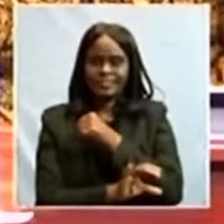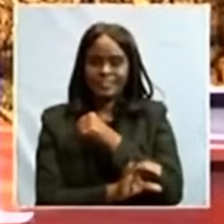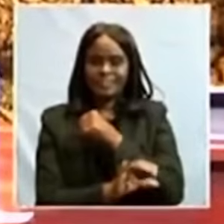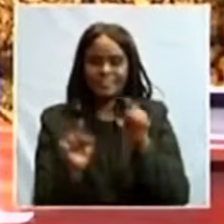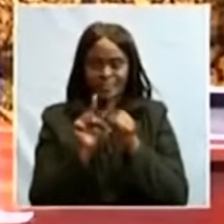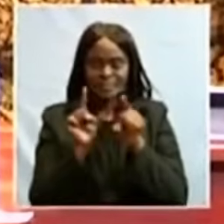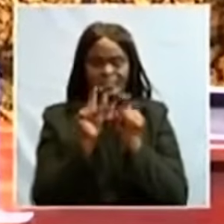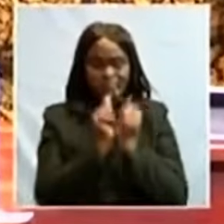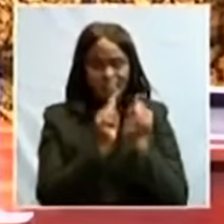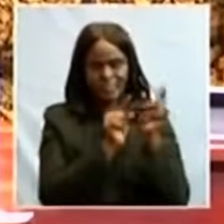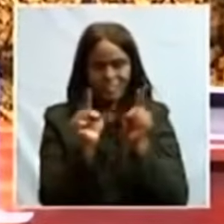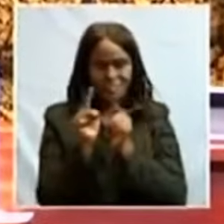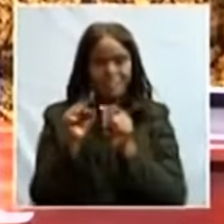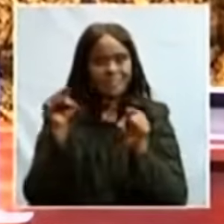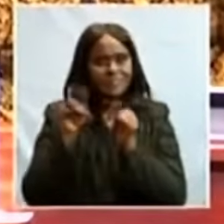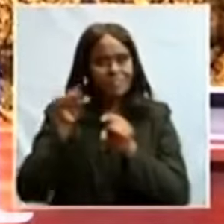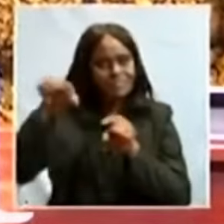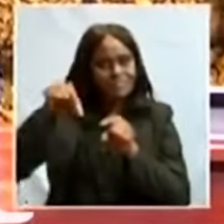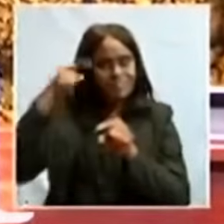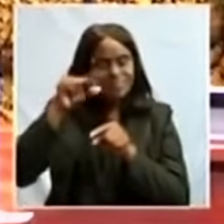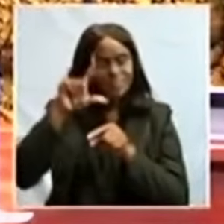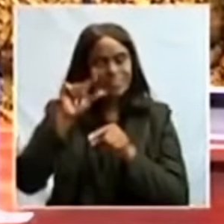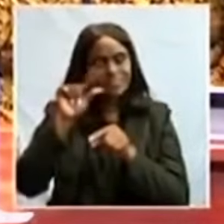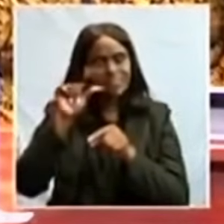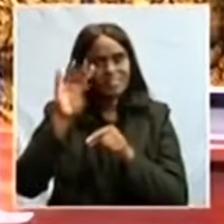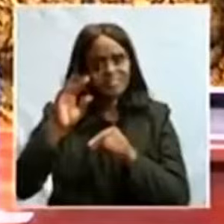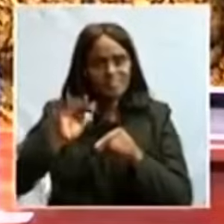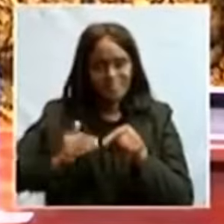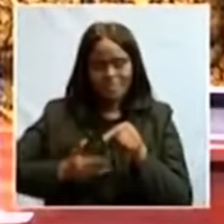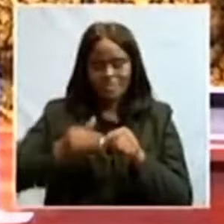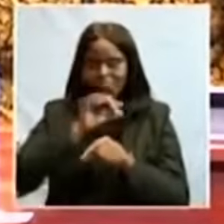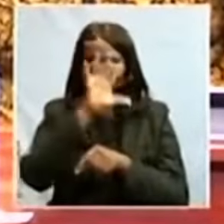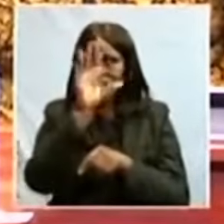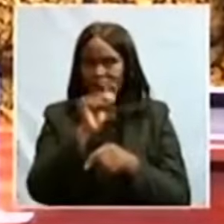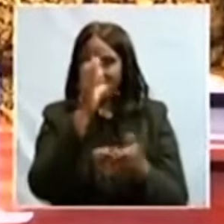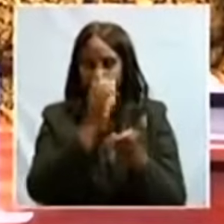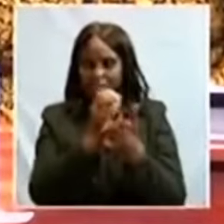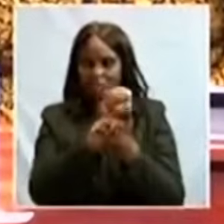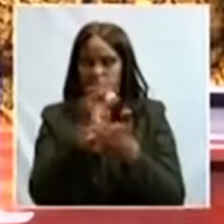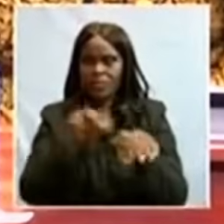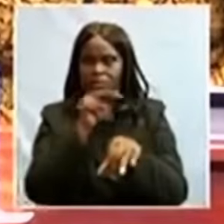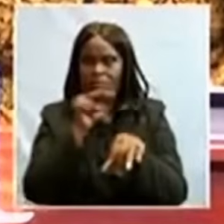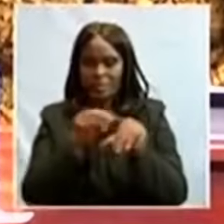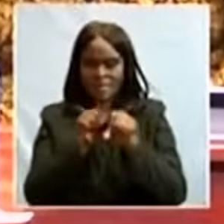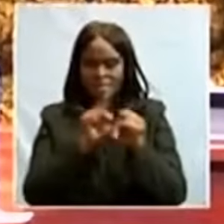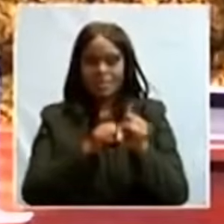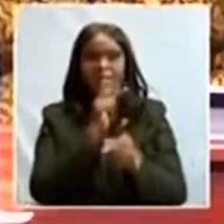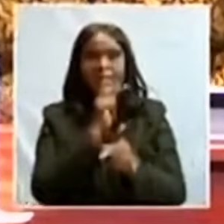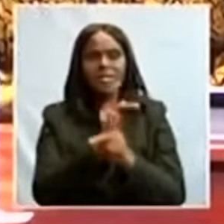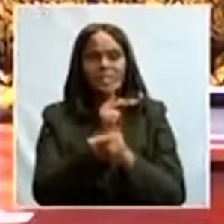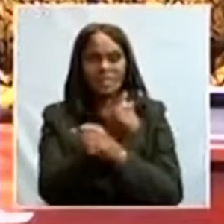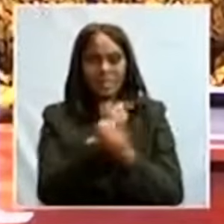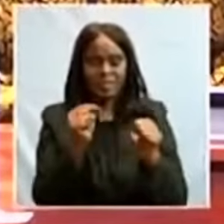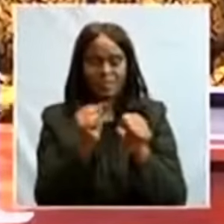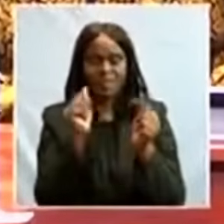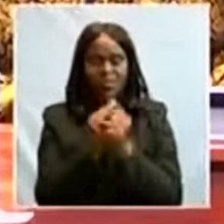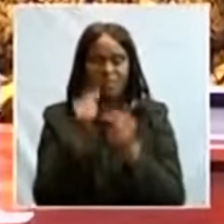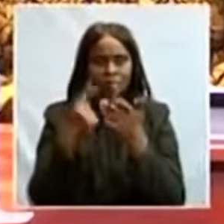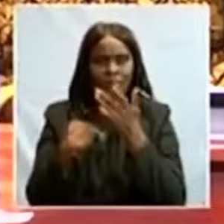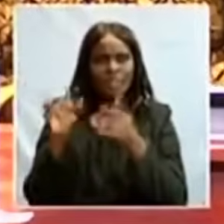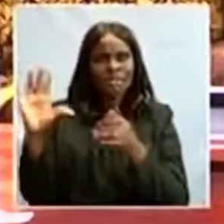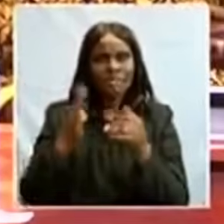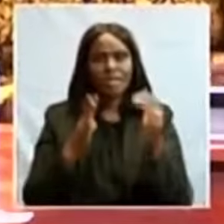and also qualifying for the 2024 Women's Africa Cup of Nations and securing a